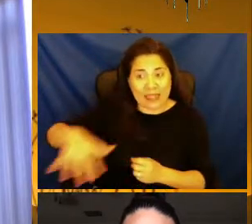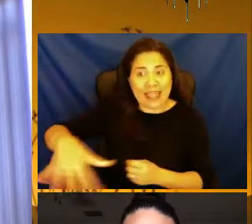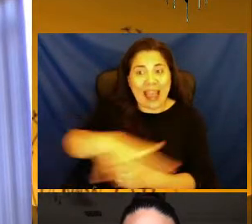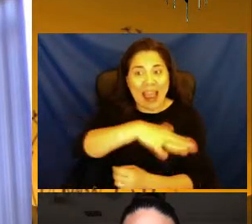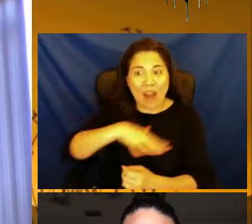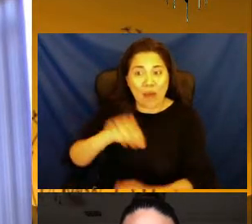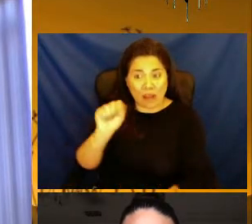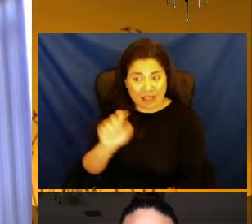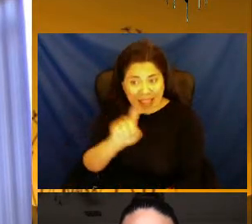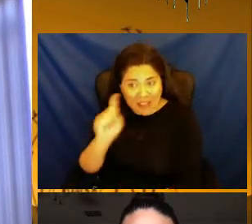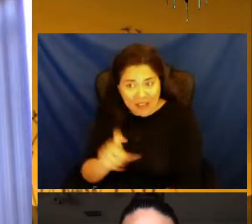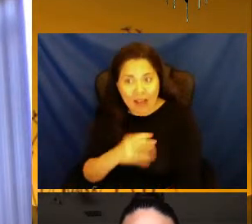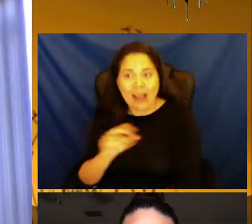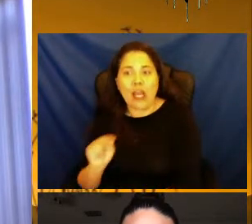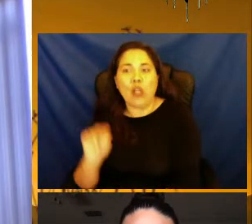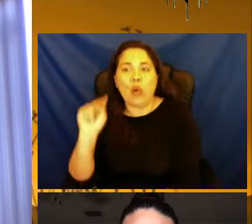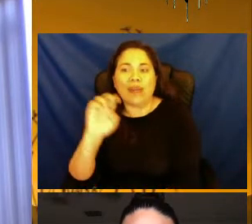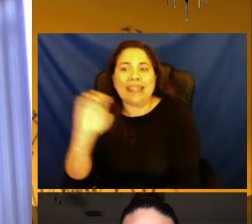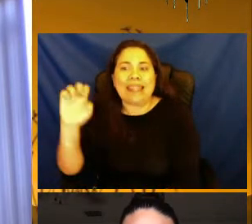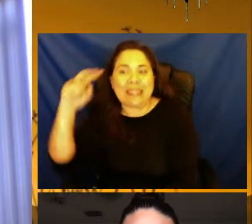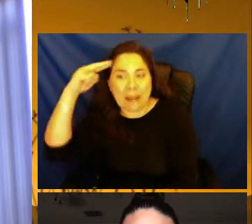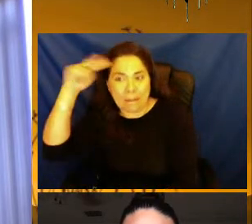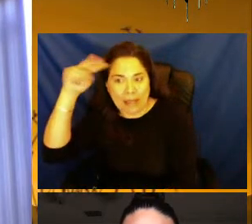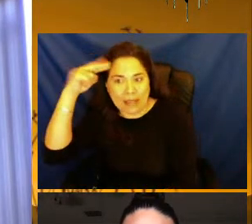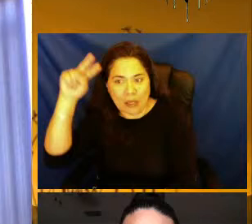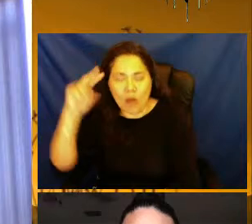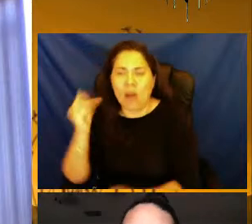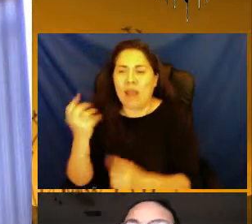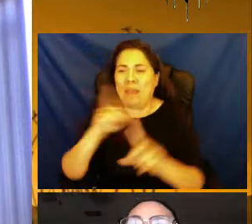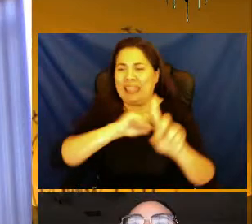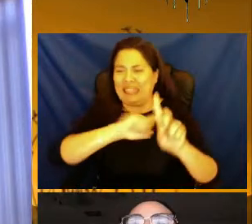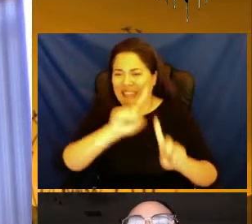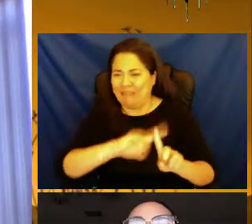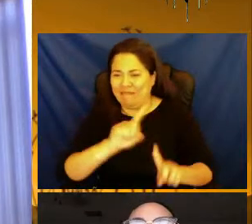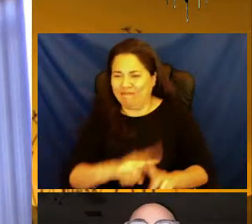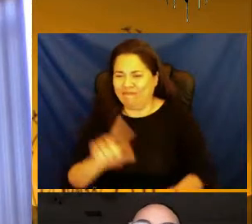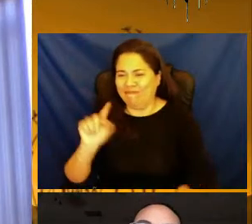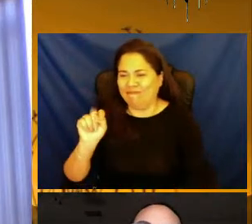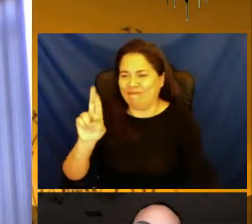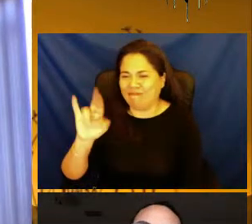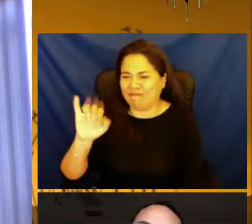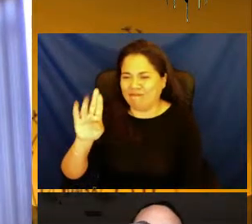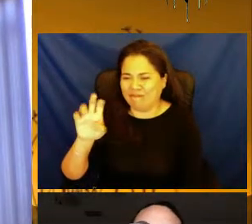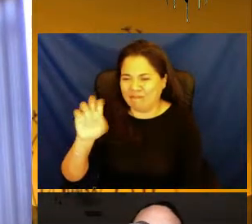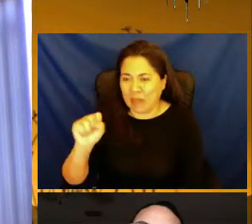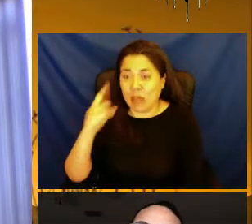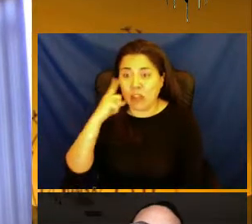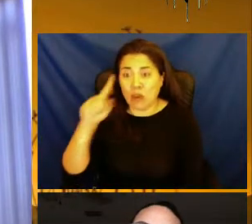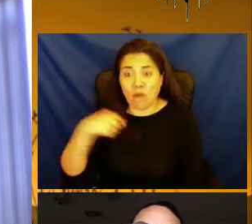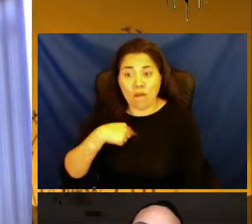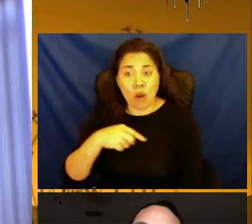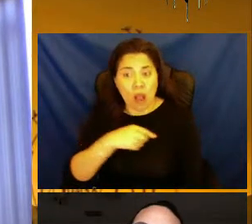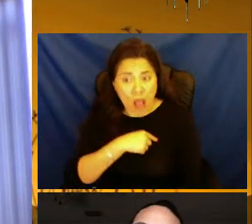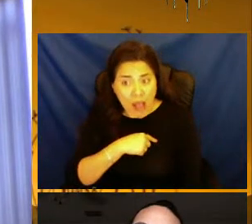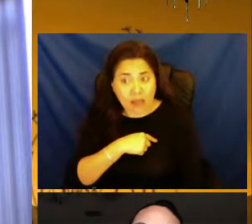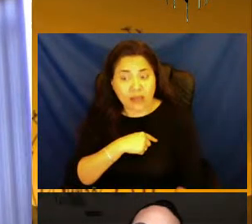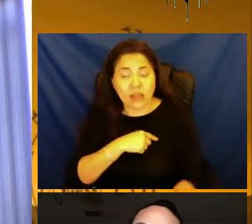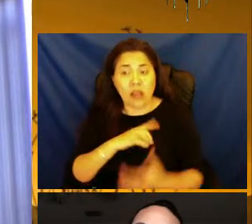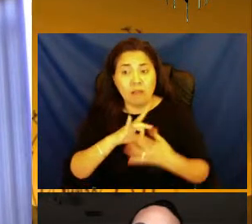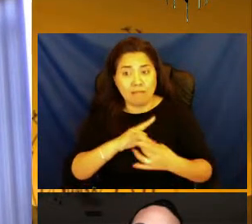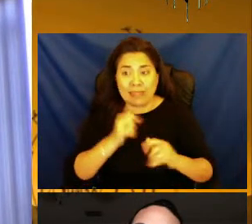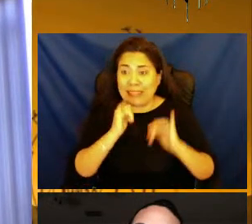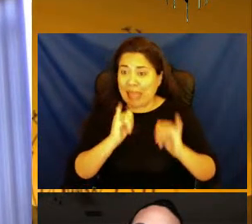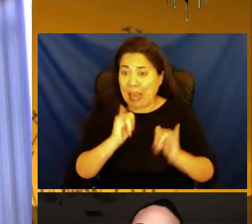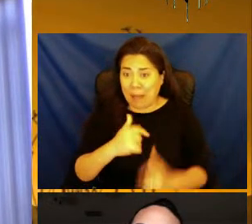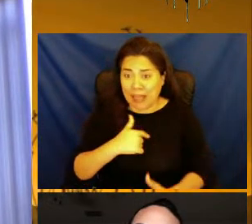and Northeast Mexico, and many other different tribes. And so for those of us that are of Coahuiltecan descent,